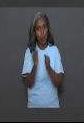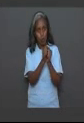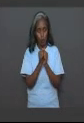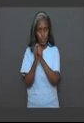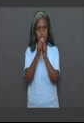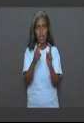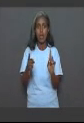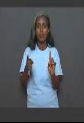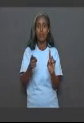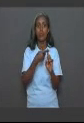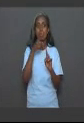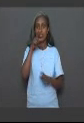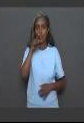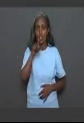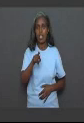the positive